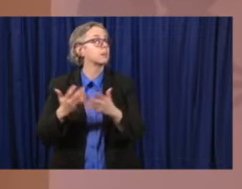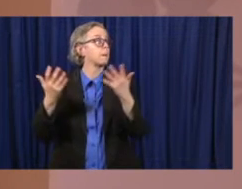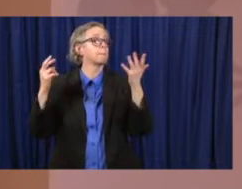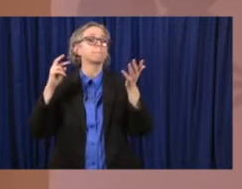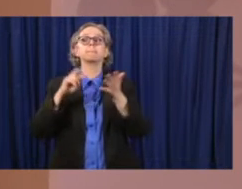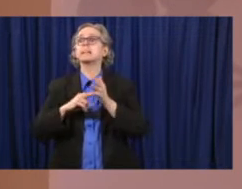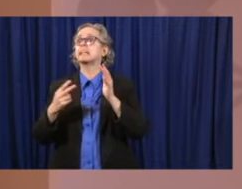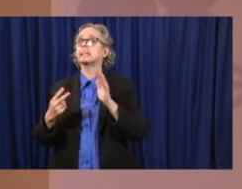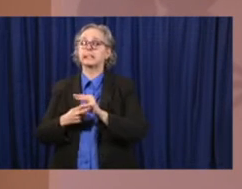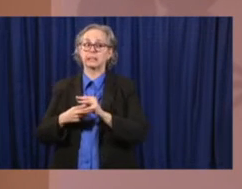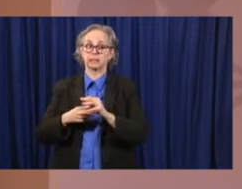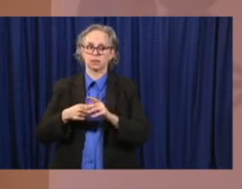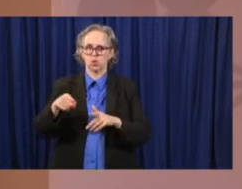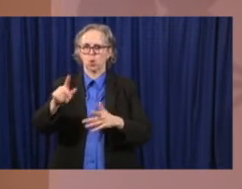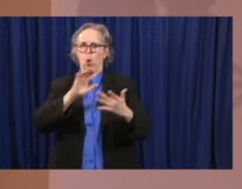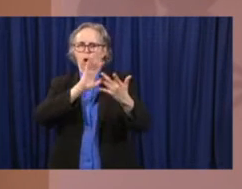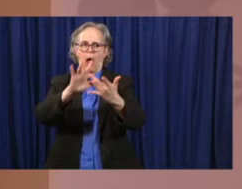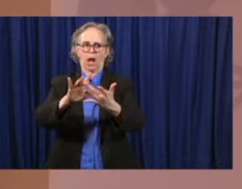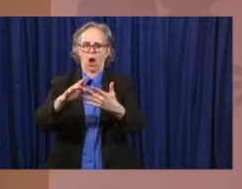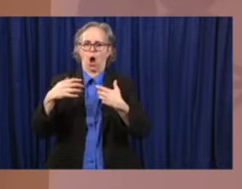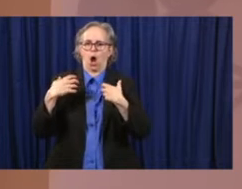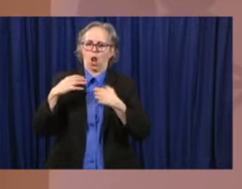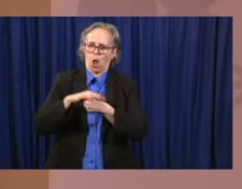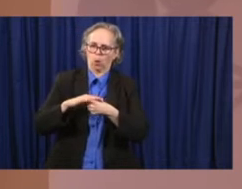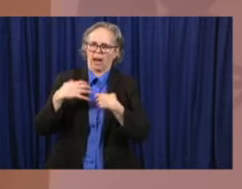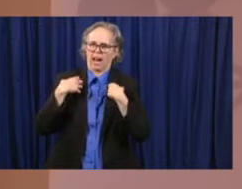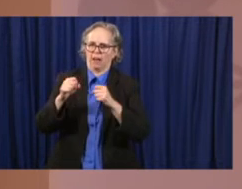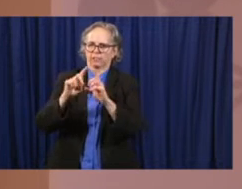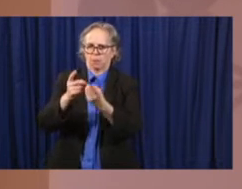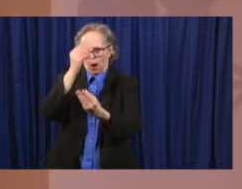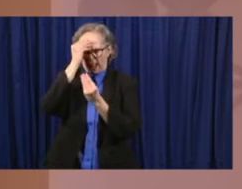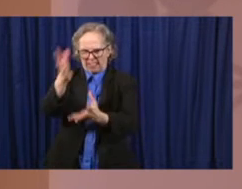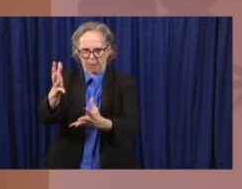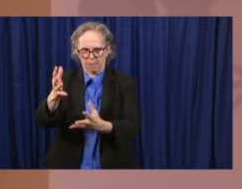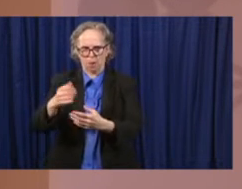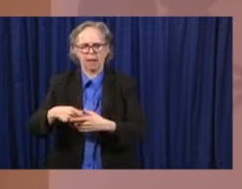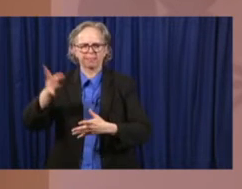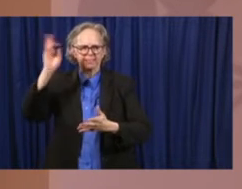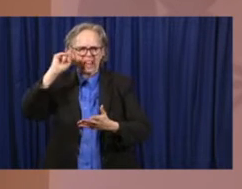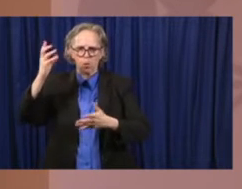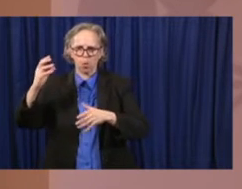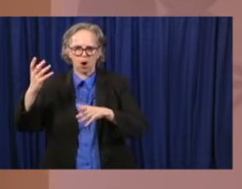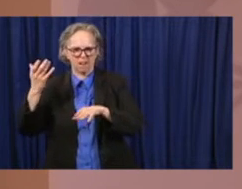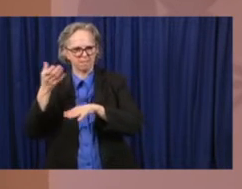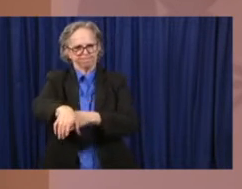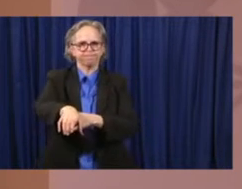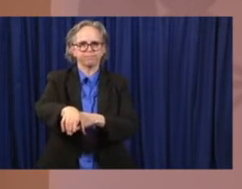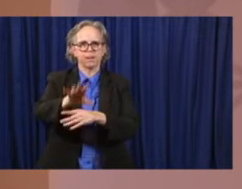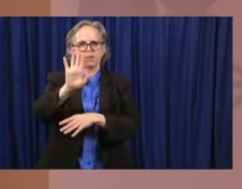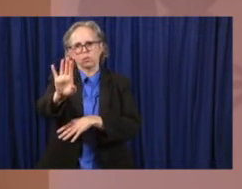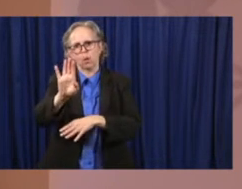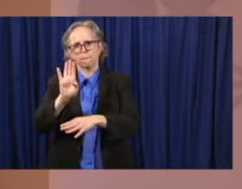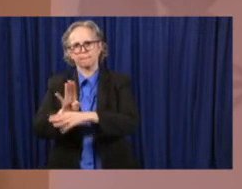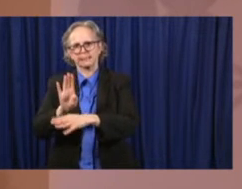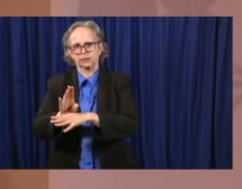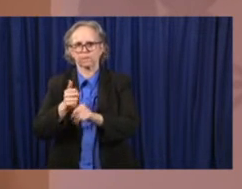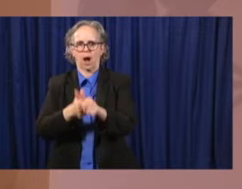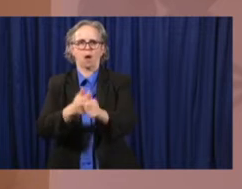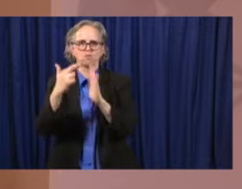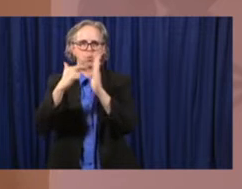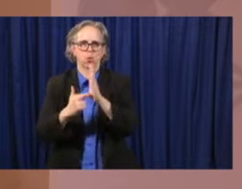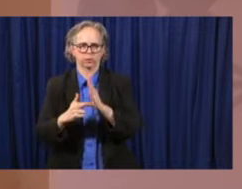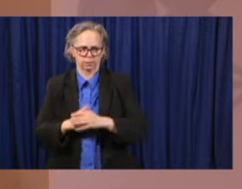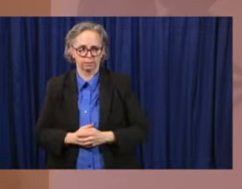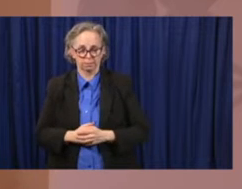local health department, and they should enforce it. In terms of how safe they should feel, I guess I can